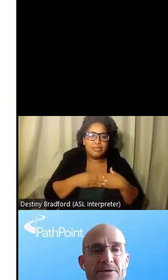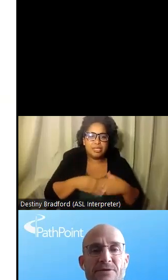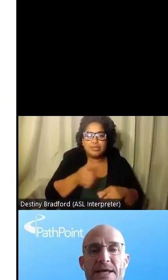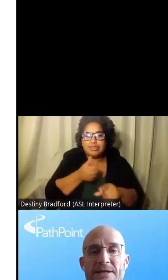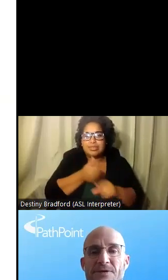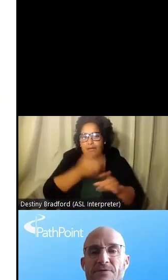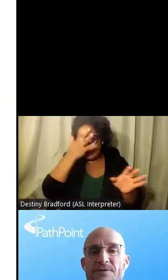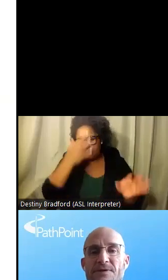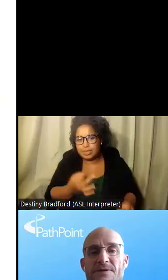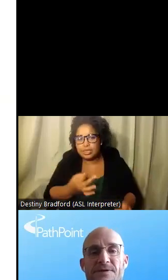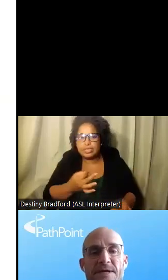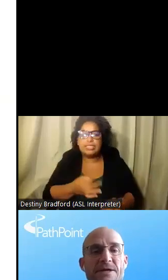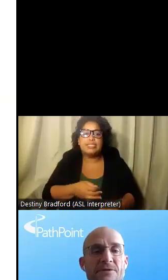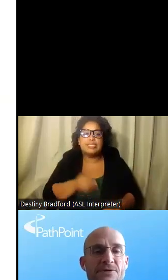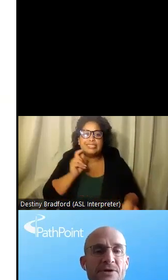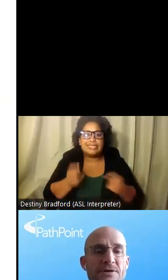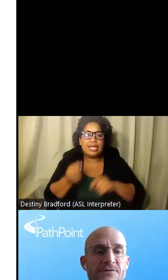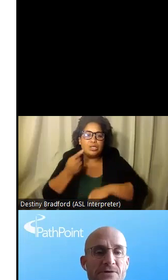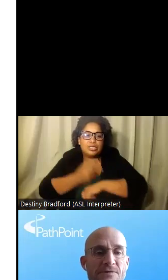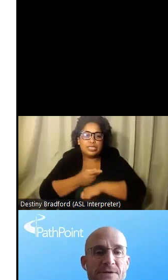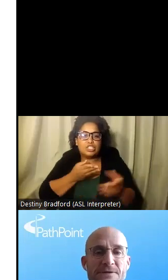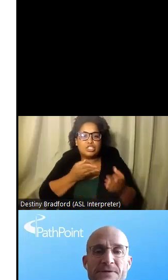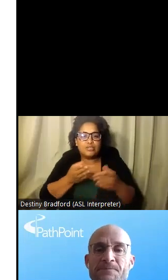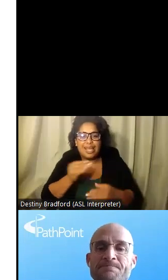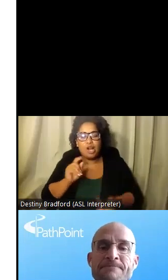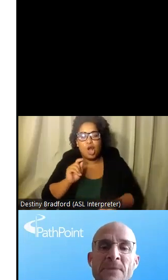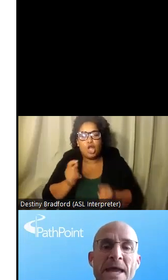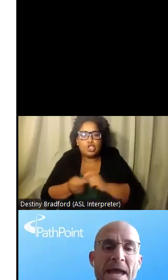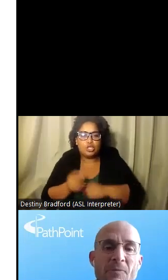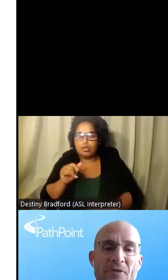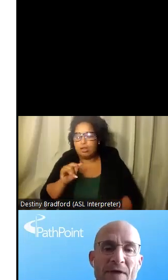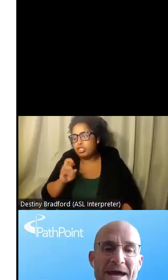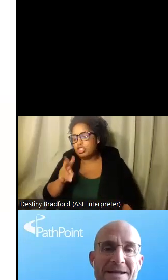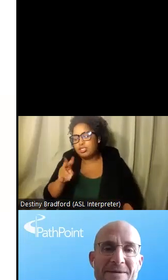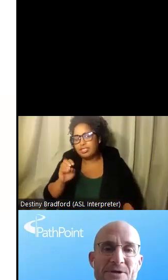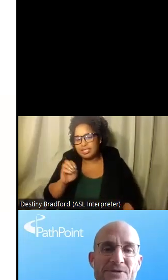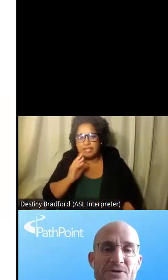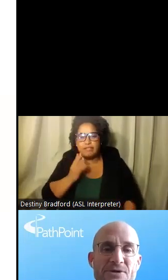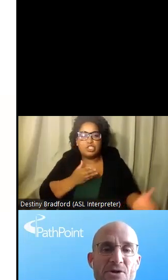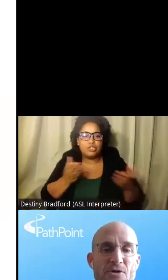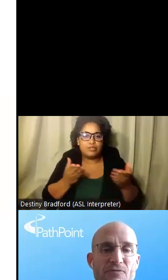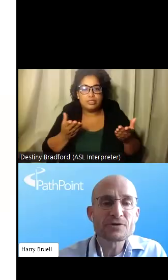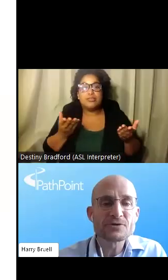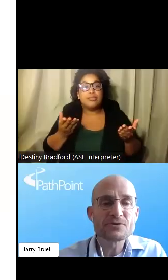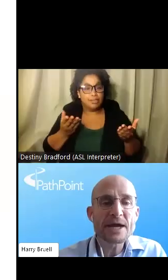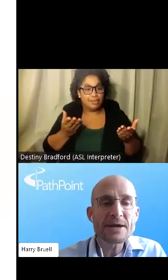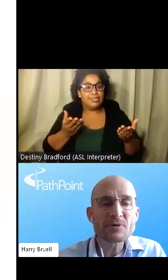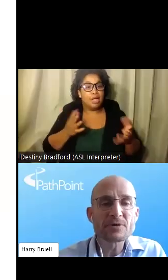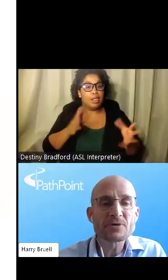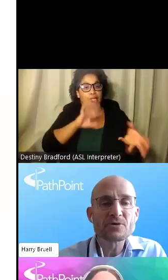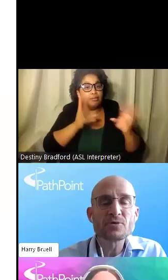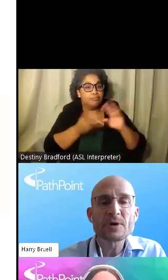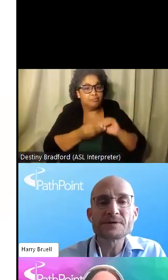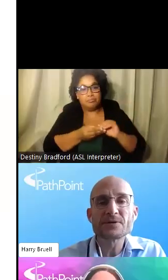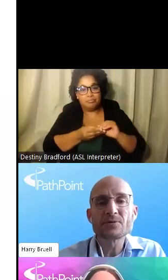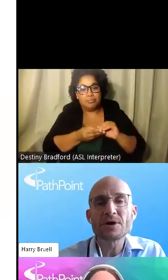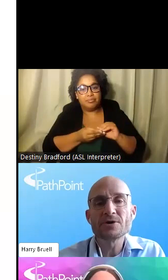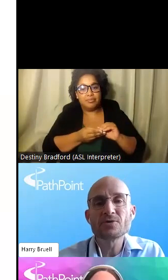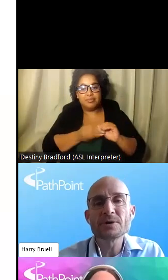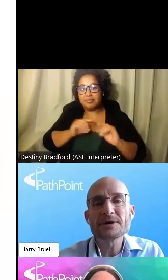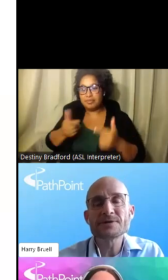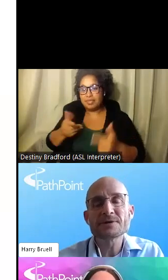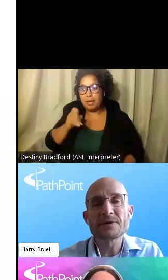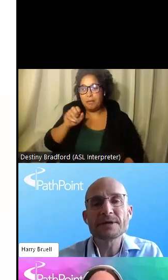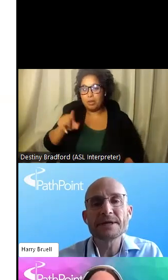self-determination, tailored day services, and alternative services. And with that, I'm going to turn it over to April, who was the one